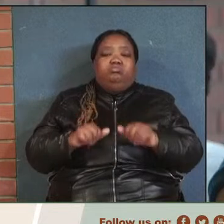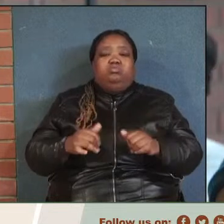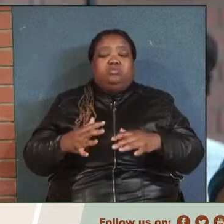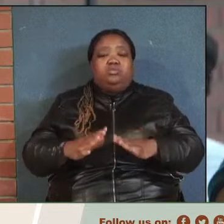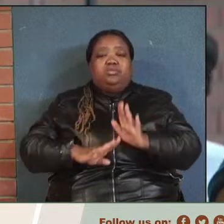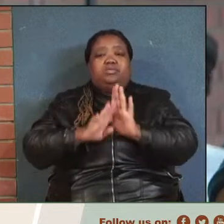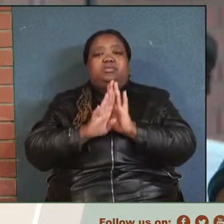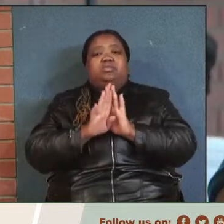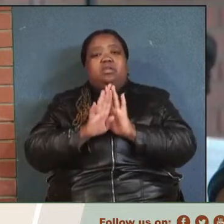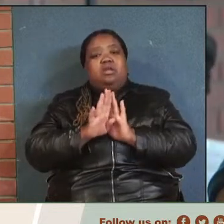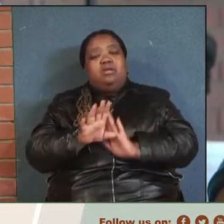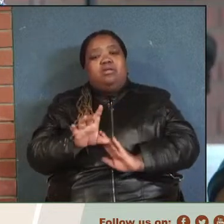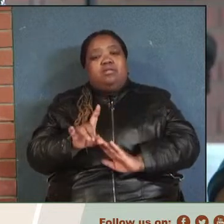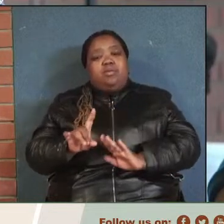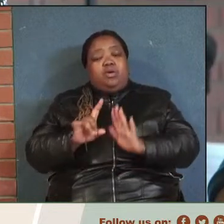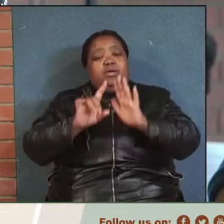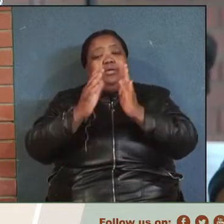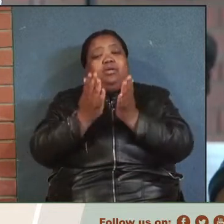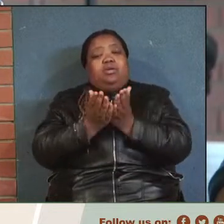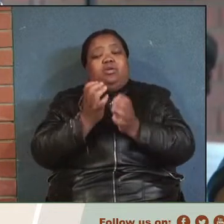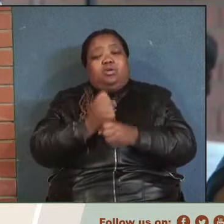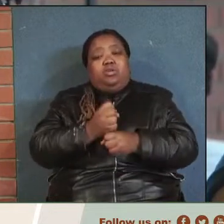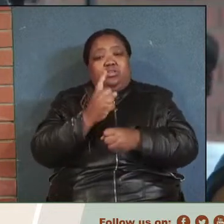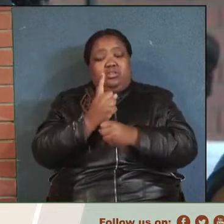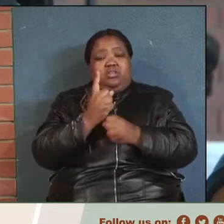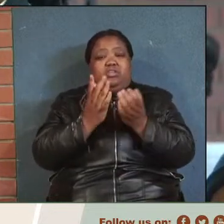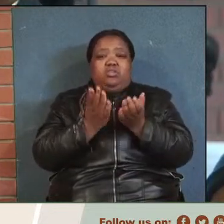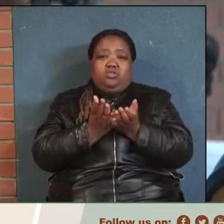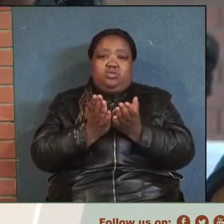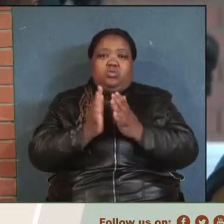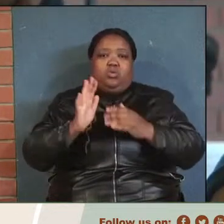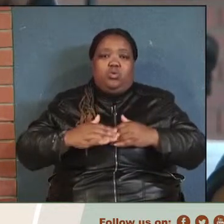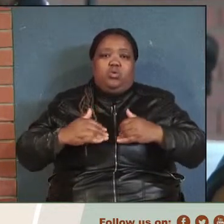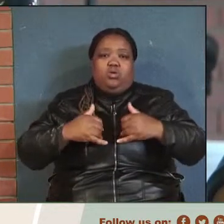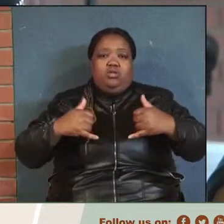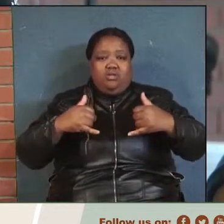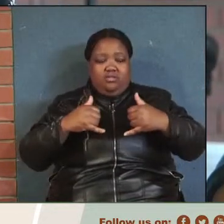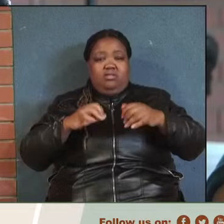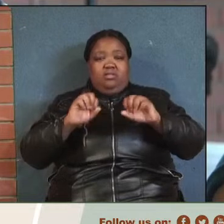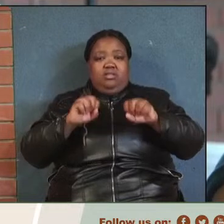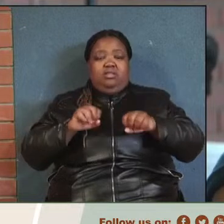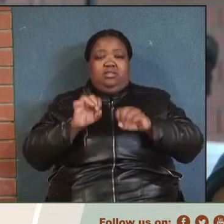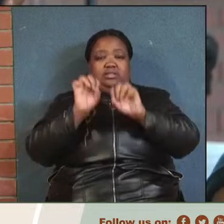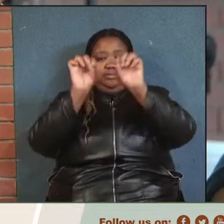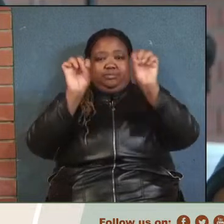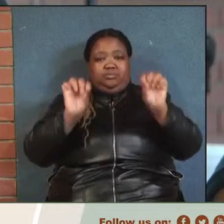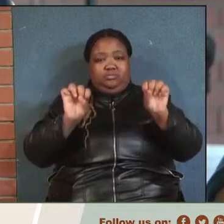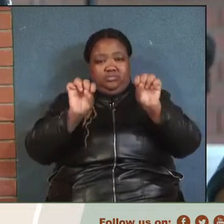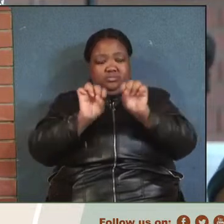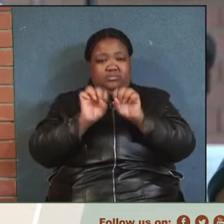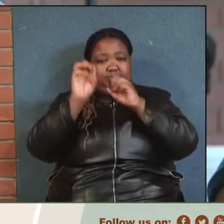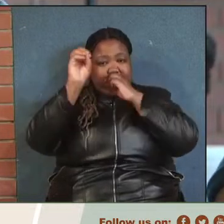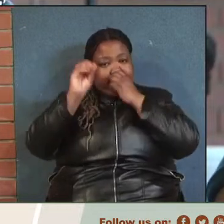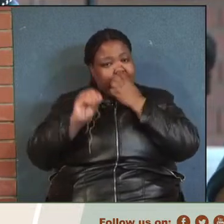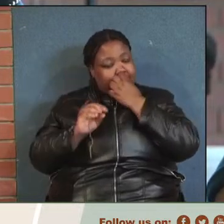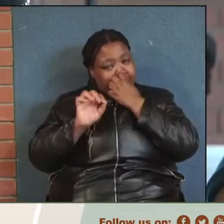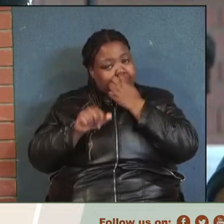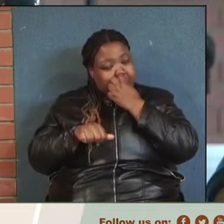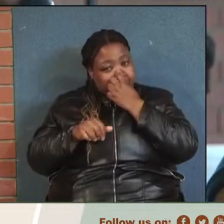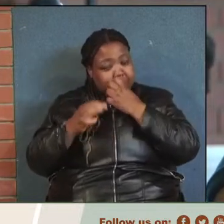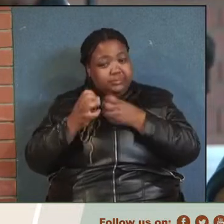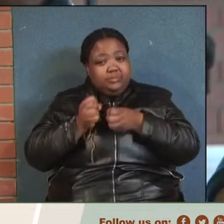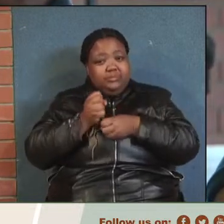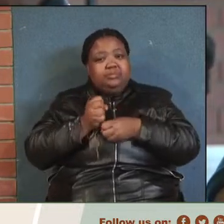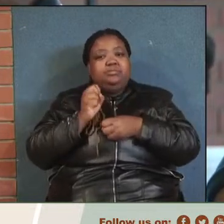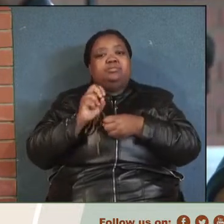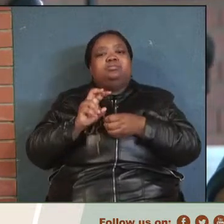implemented the Gauteng School Online Application System on behalf of the Gauteng Department of Education in 2015. The